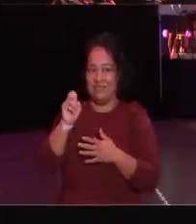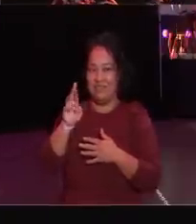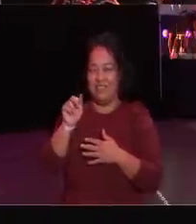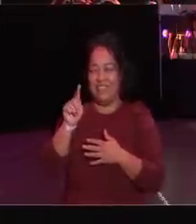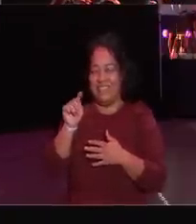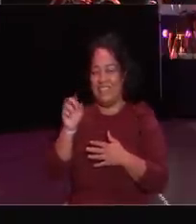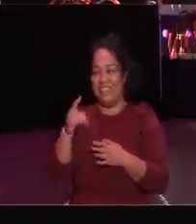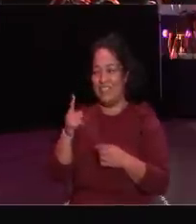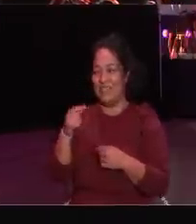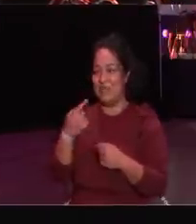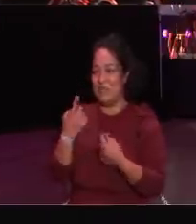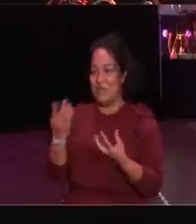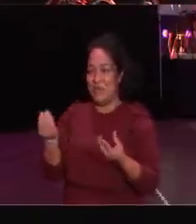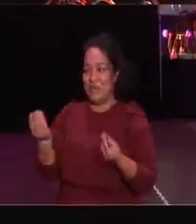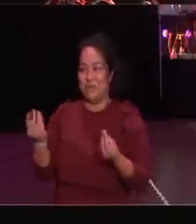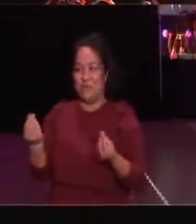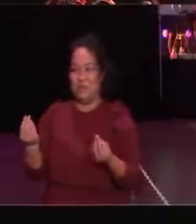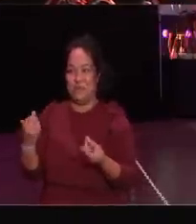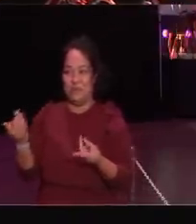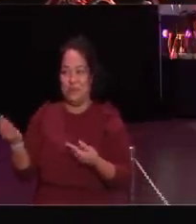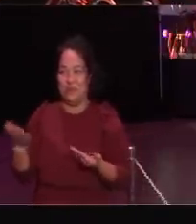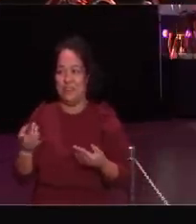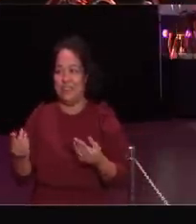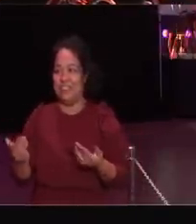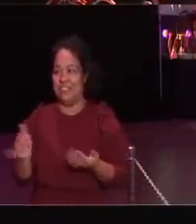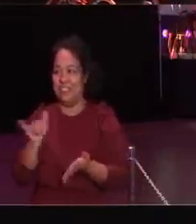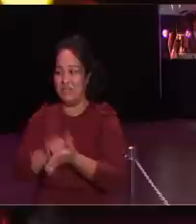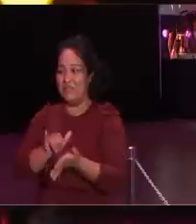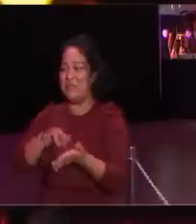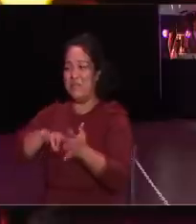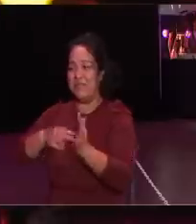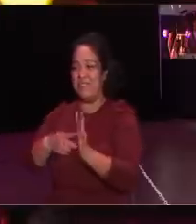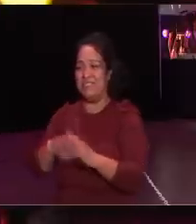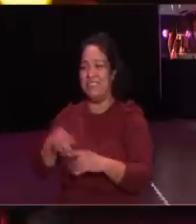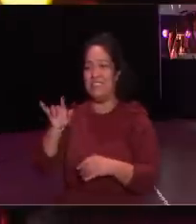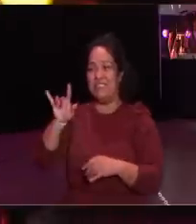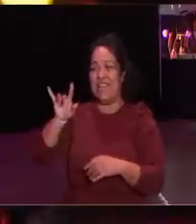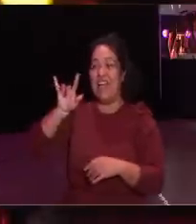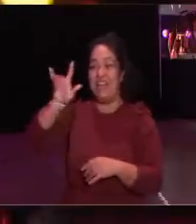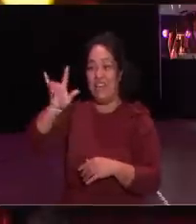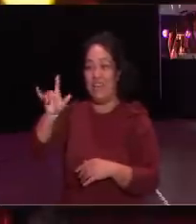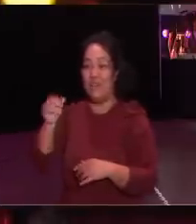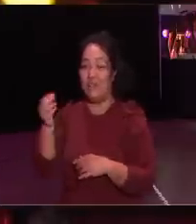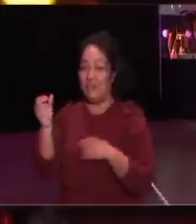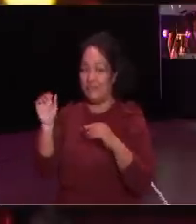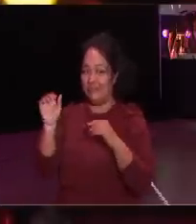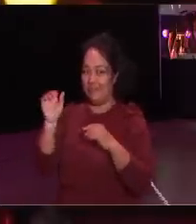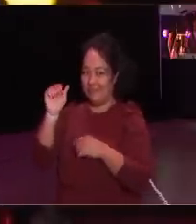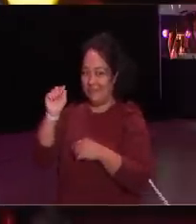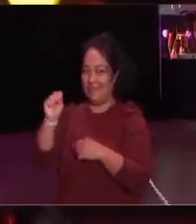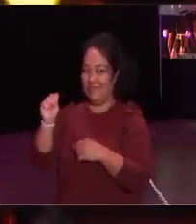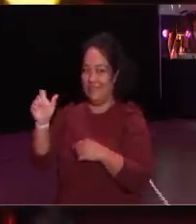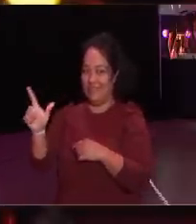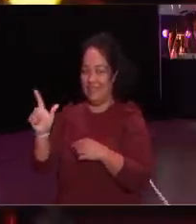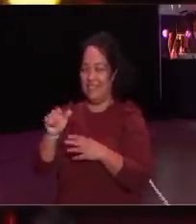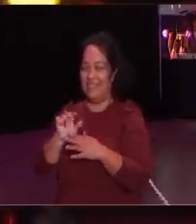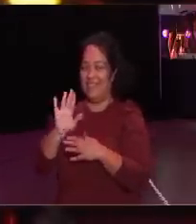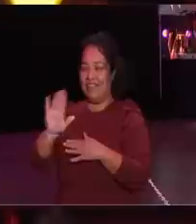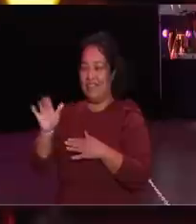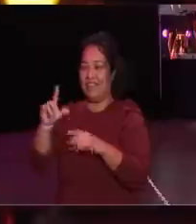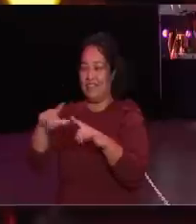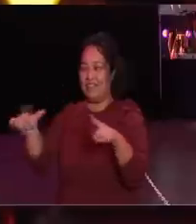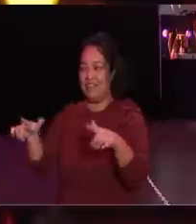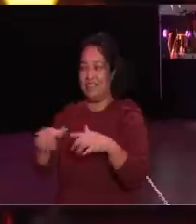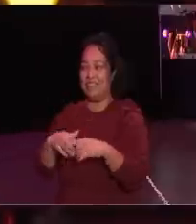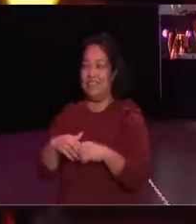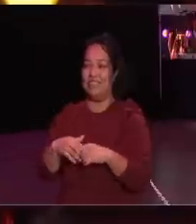you bring me to? No, pero es que esto significa I love you. But that's because this means yo te amo. In sign language, significa señales, I love you. En su lenguaje, es yo y te me amo.